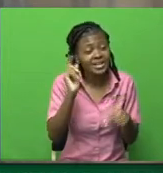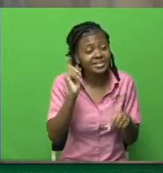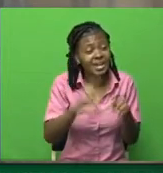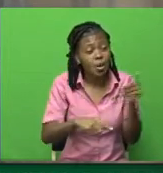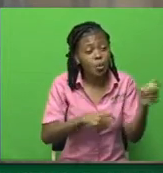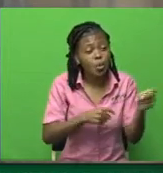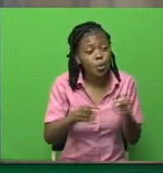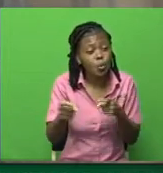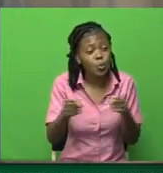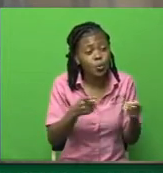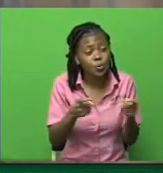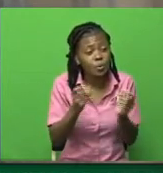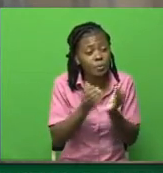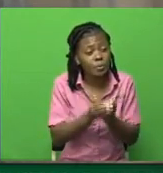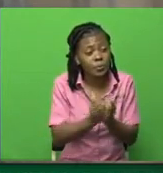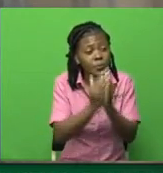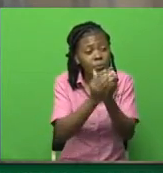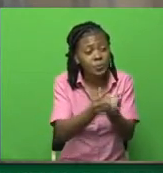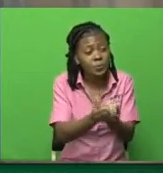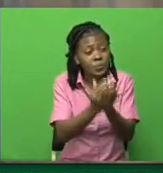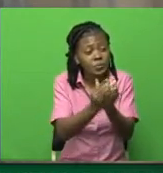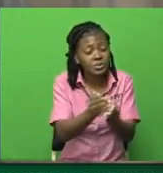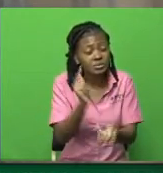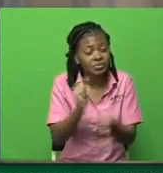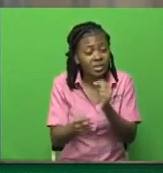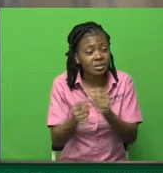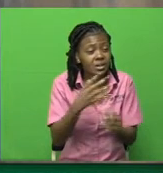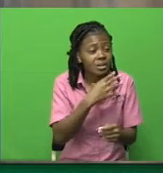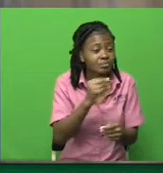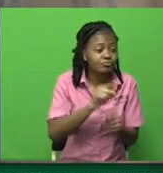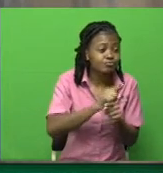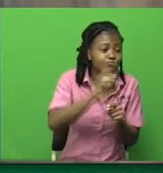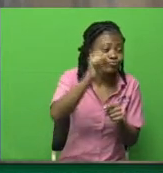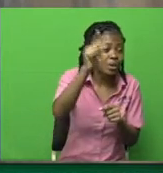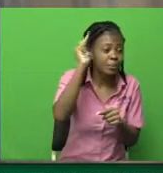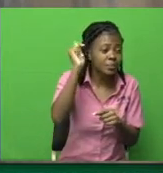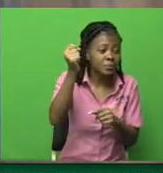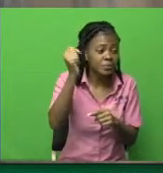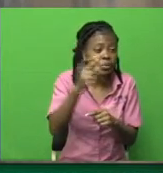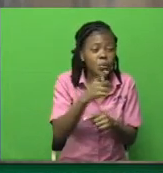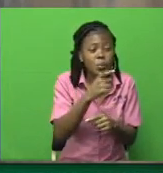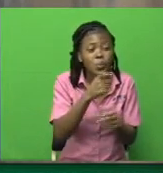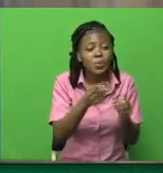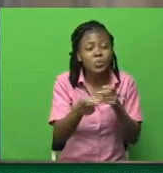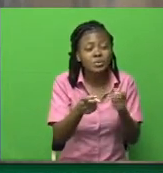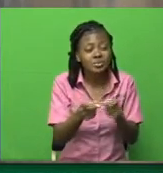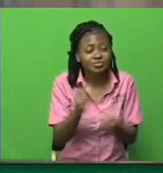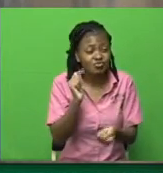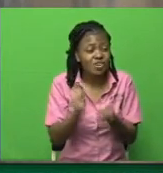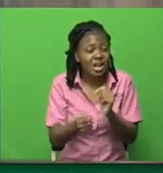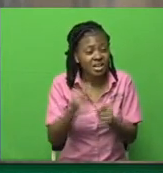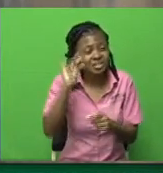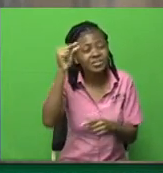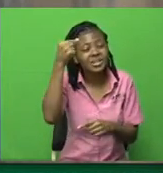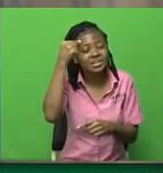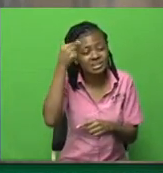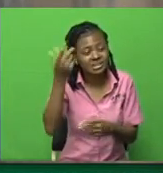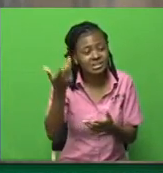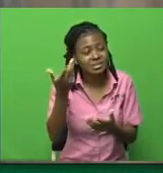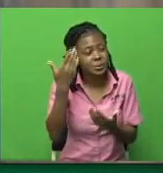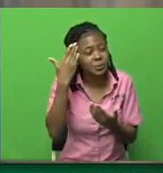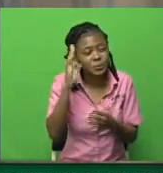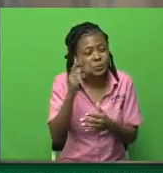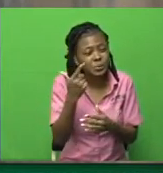central government and we have to wonder that there's a price increase now whether they're trying to punish Tobago